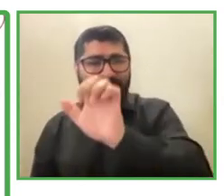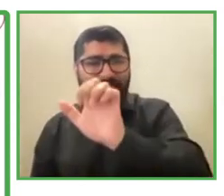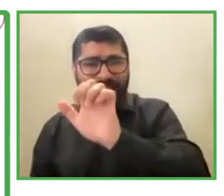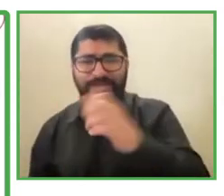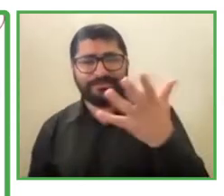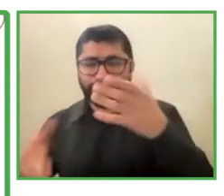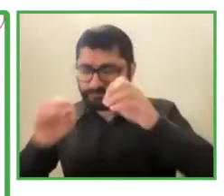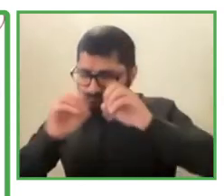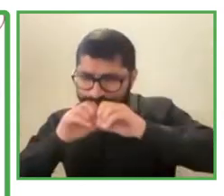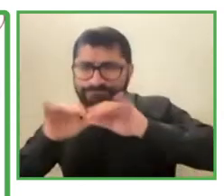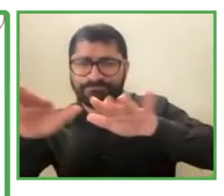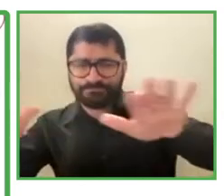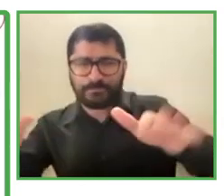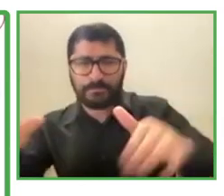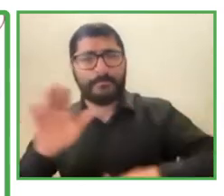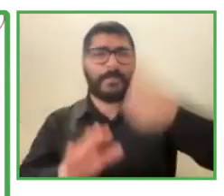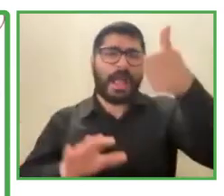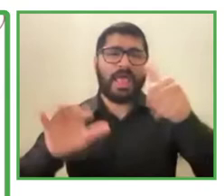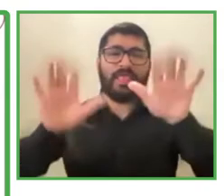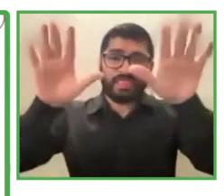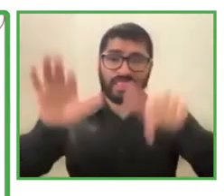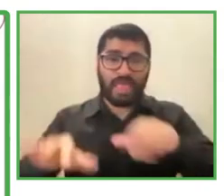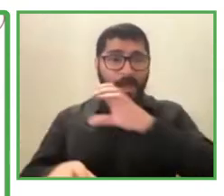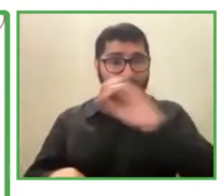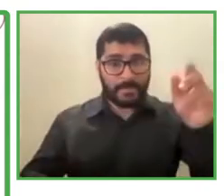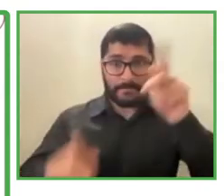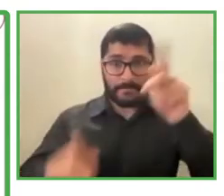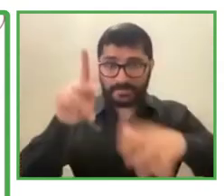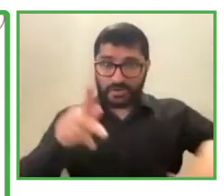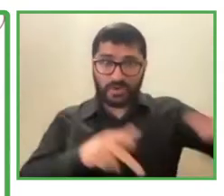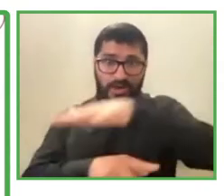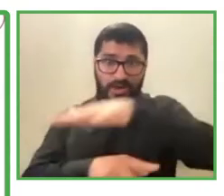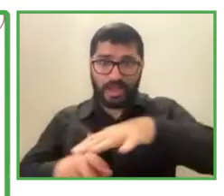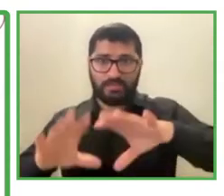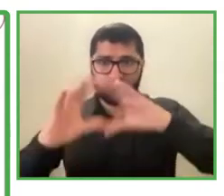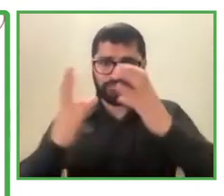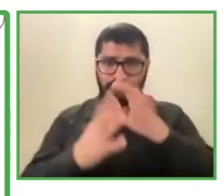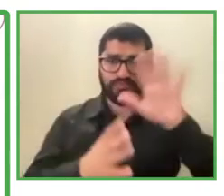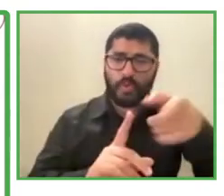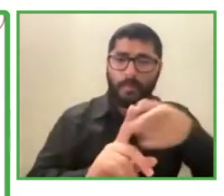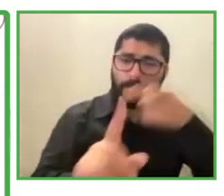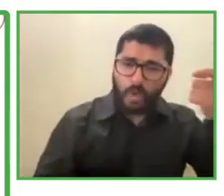14 countries. We get fantastic feedback that